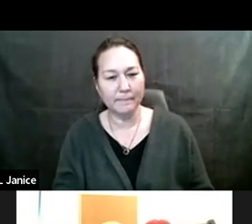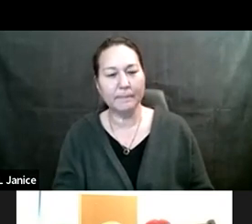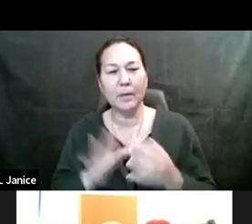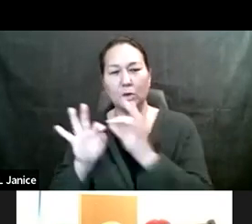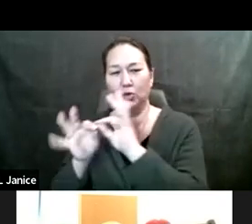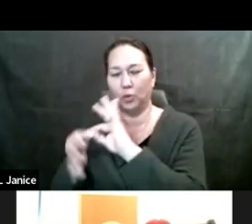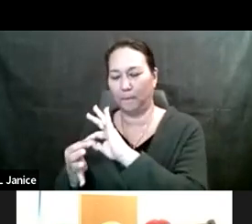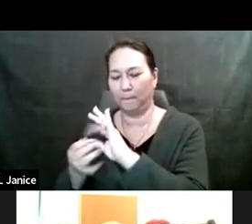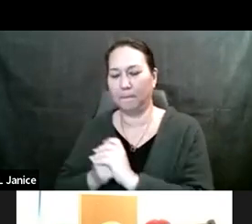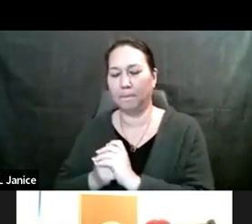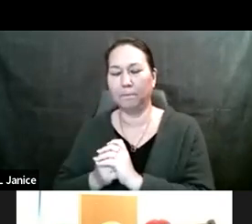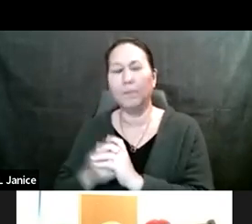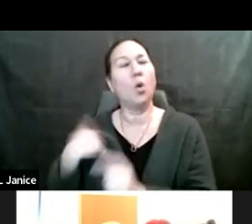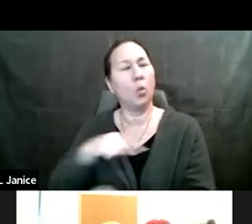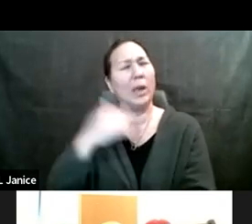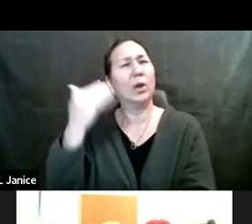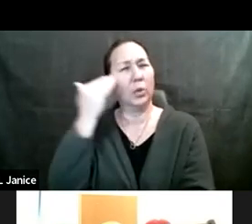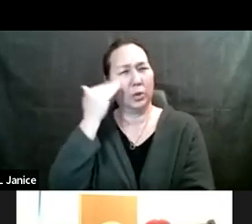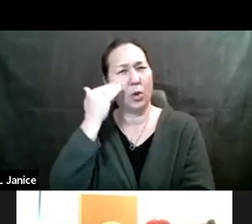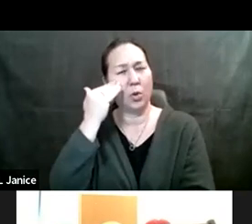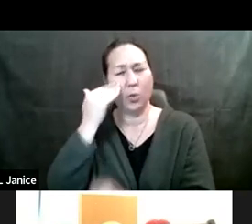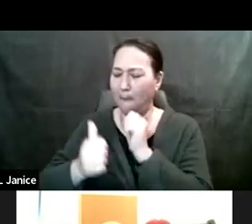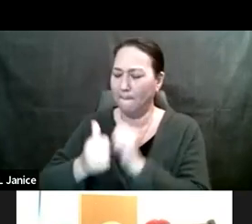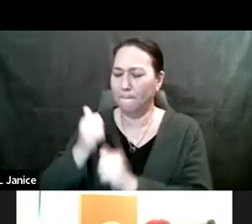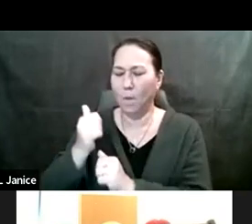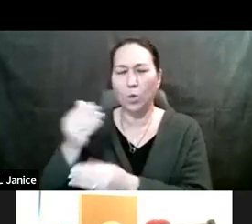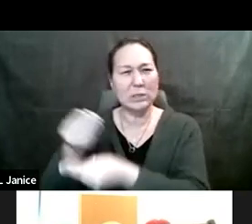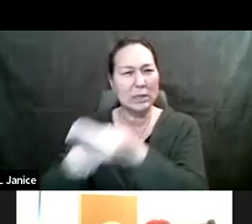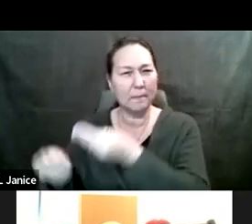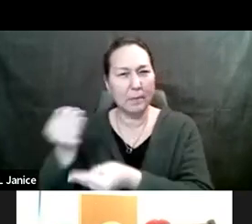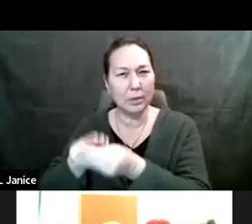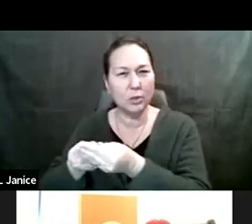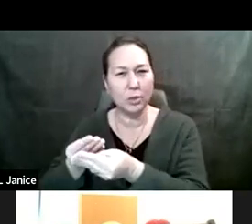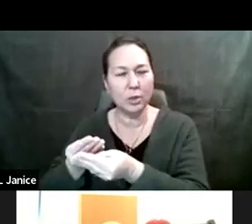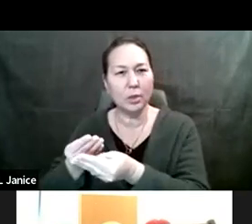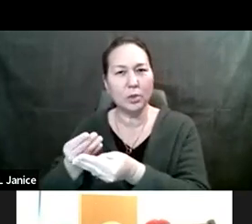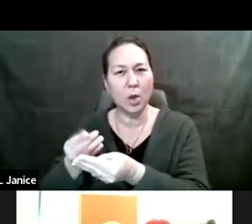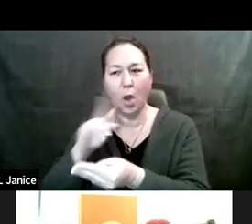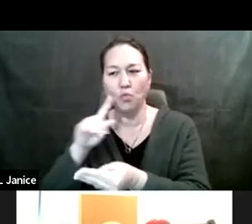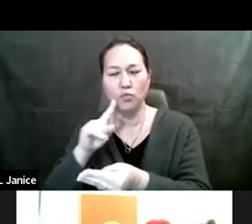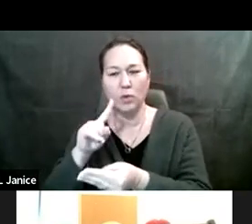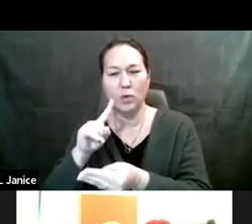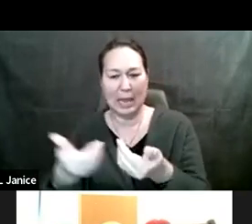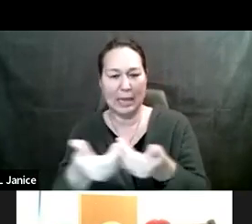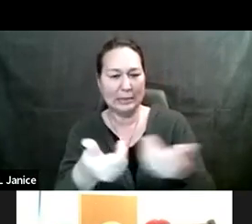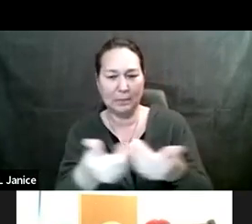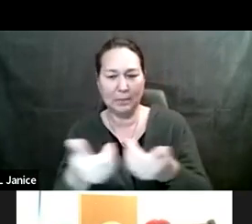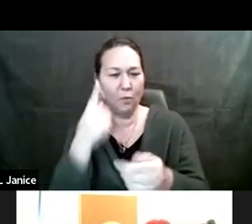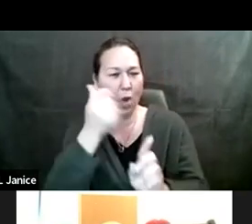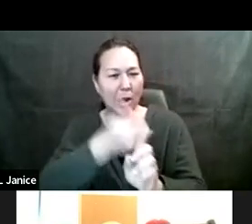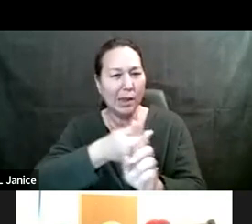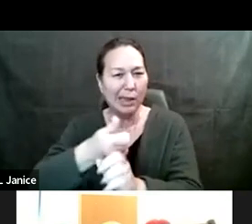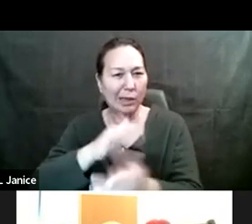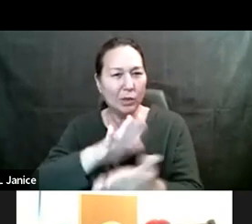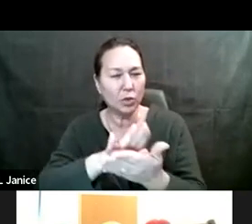we all know that most of the budget are located to each School depends on the number of